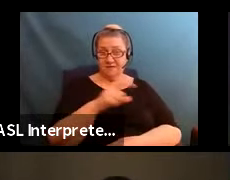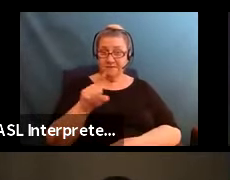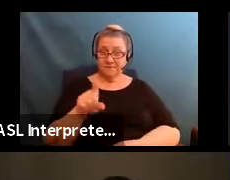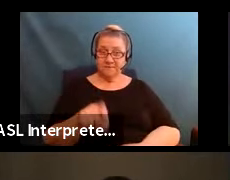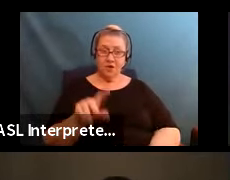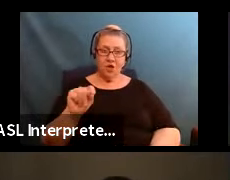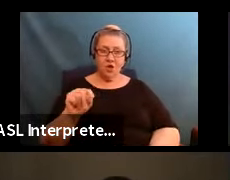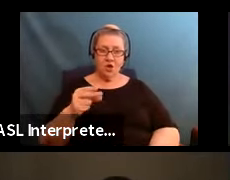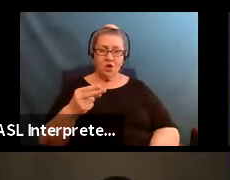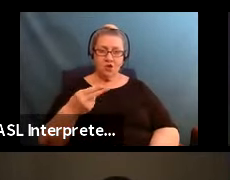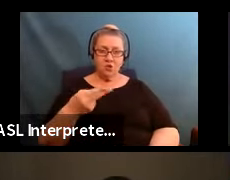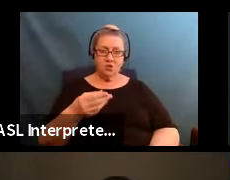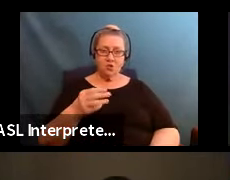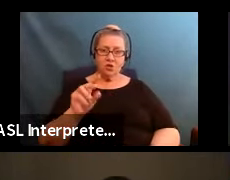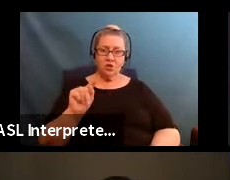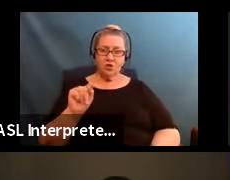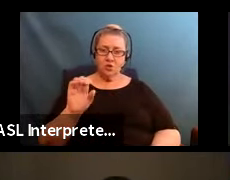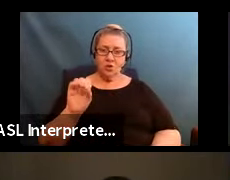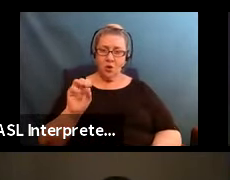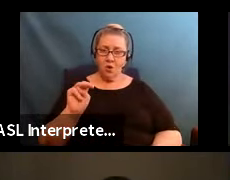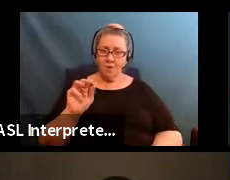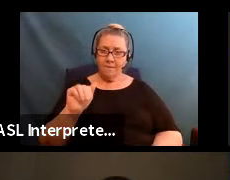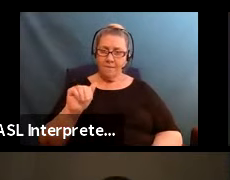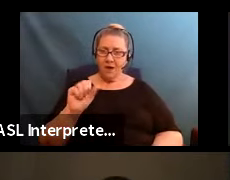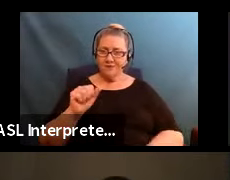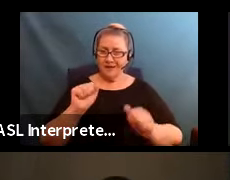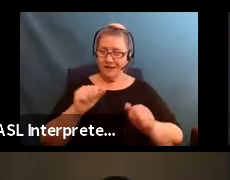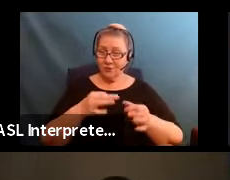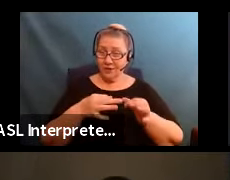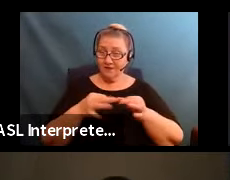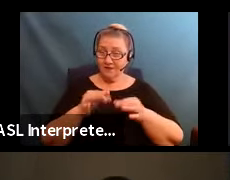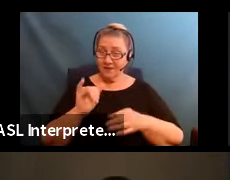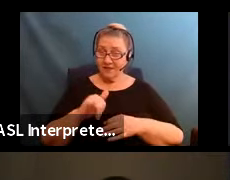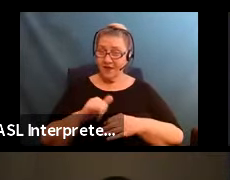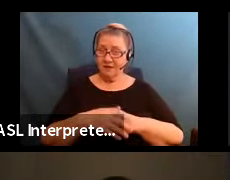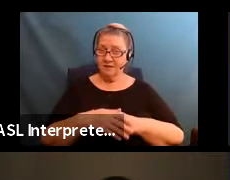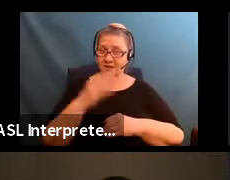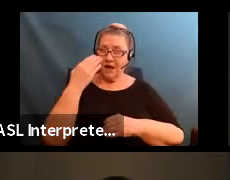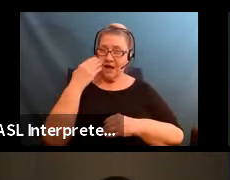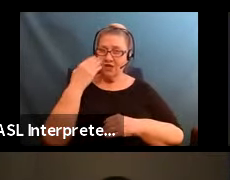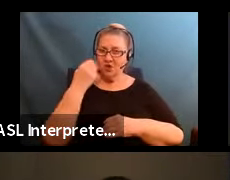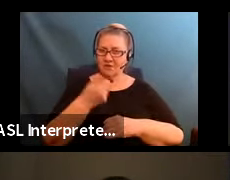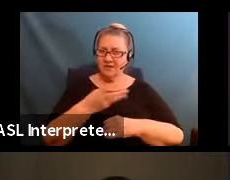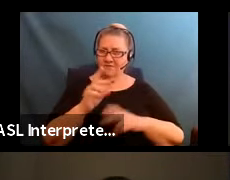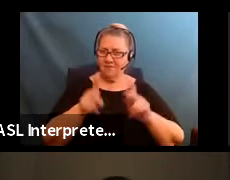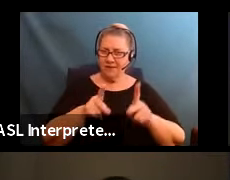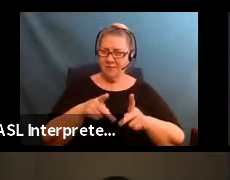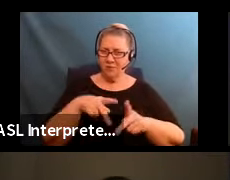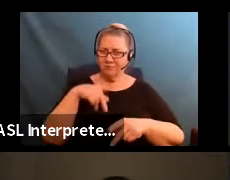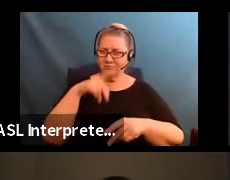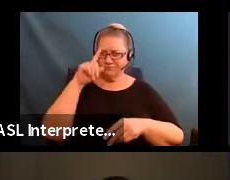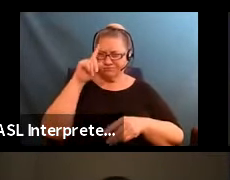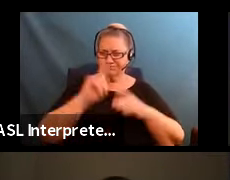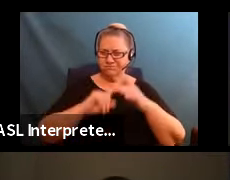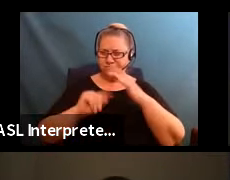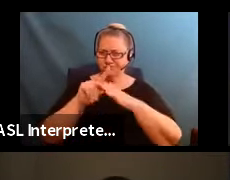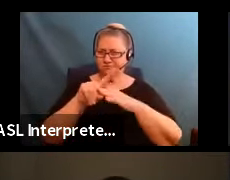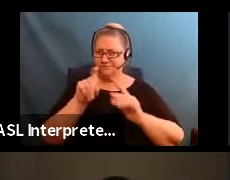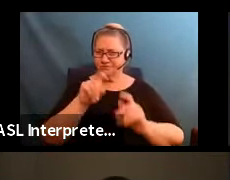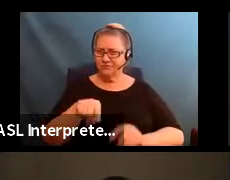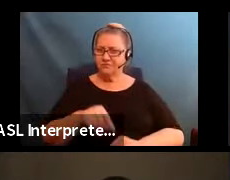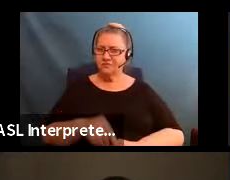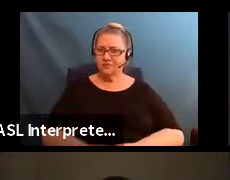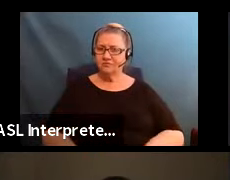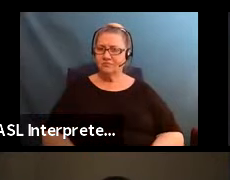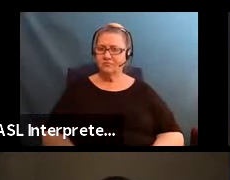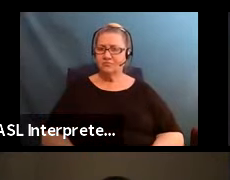Tomas, could you speak to Susan's question? I know a number of members of the CVAC have had this question over many meetings.